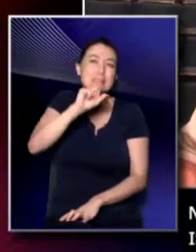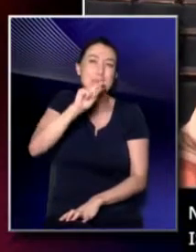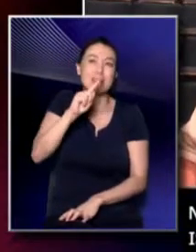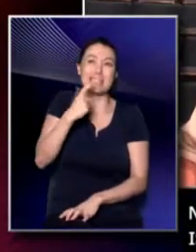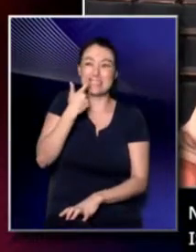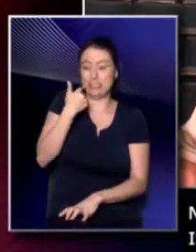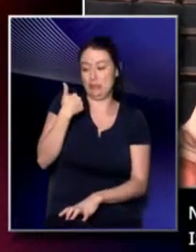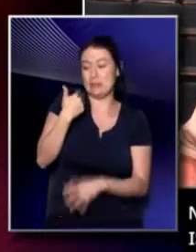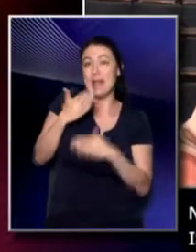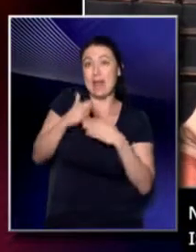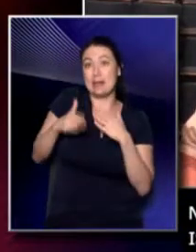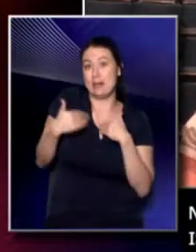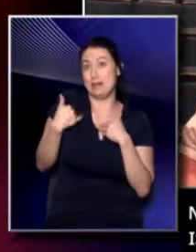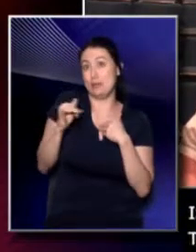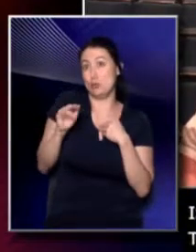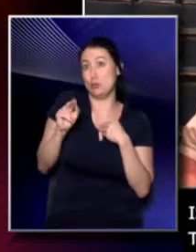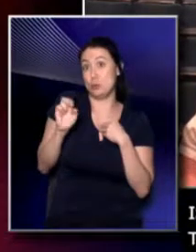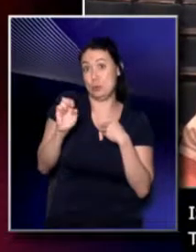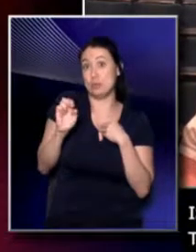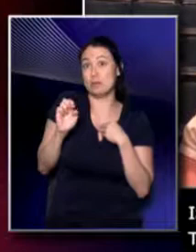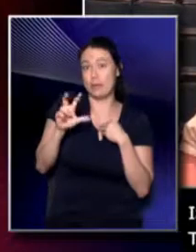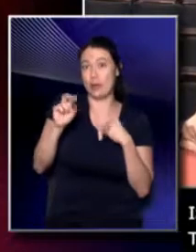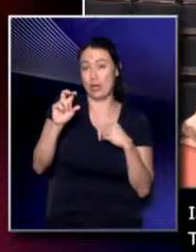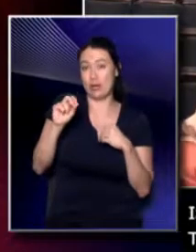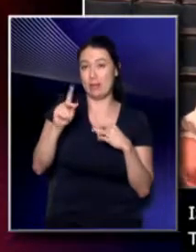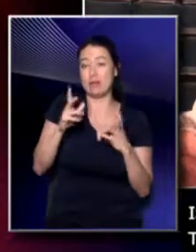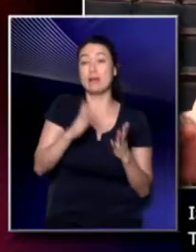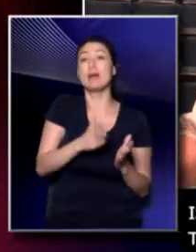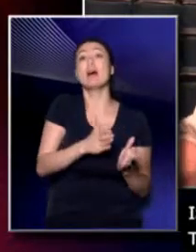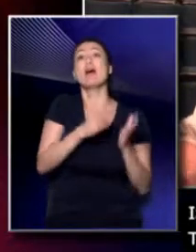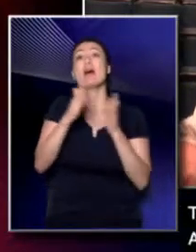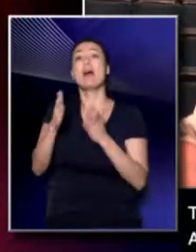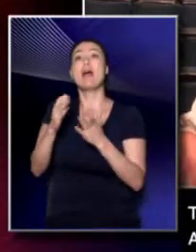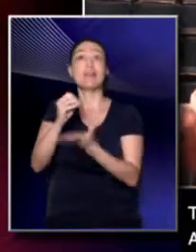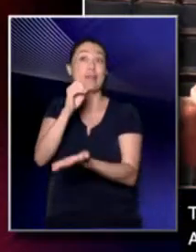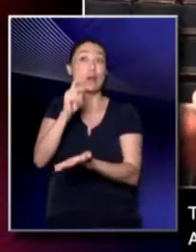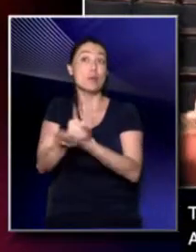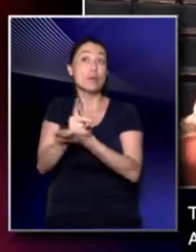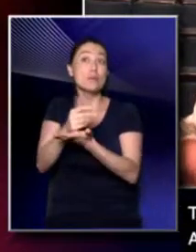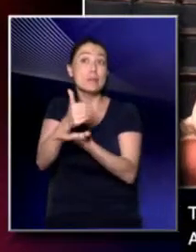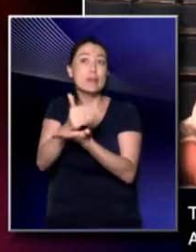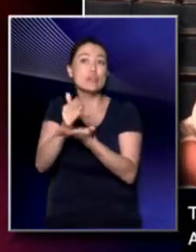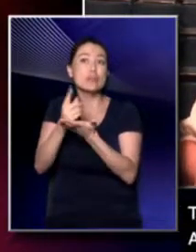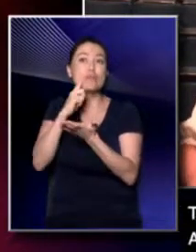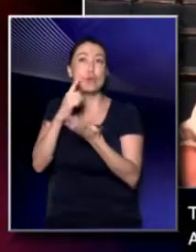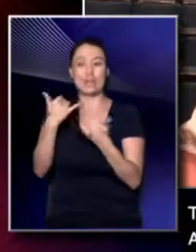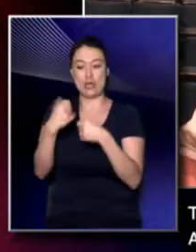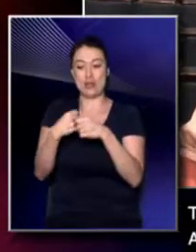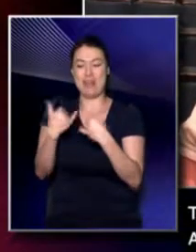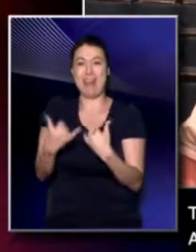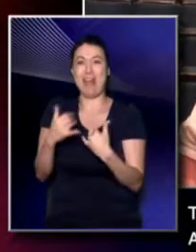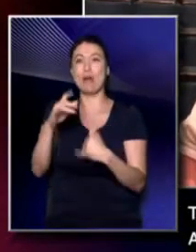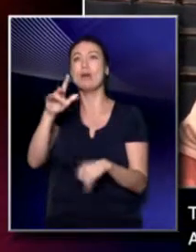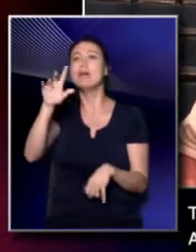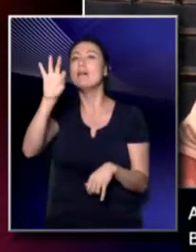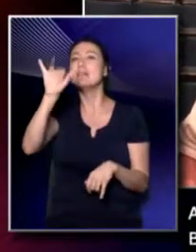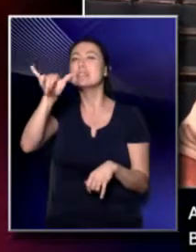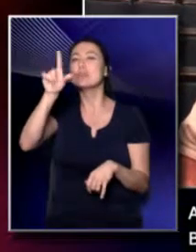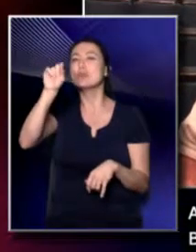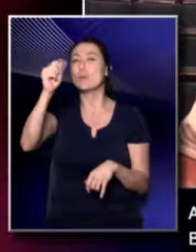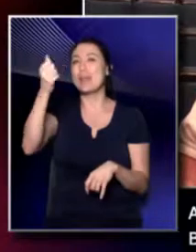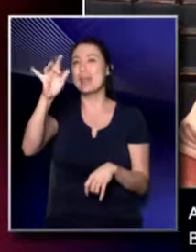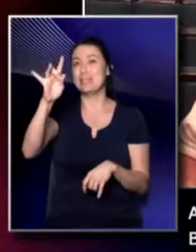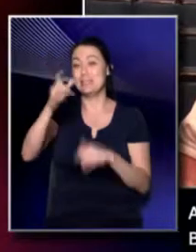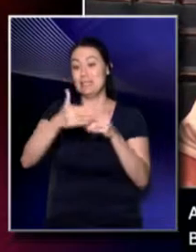past June. Okay, and then the approved budget for the year we're in now, fiscal year 2018.